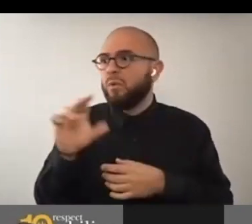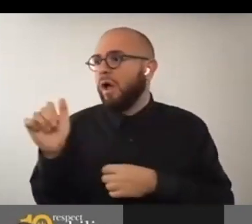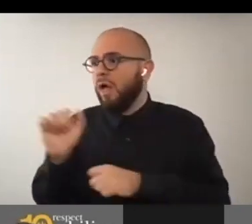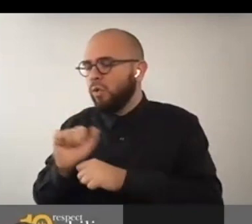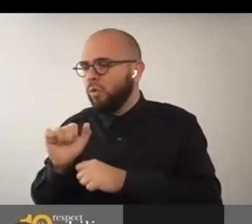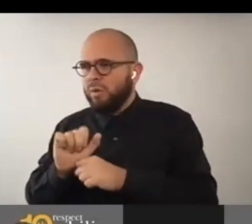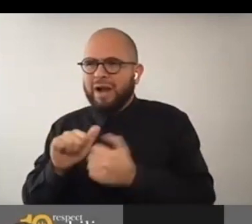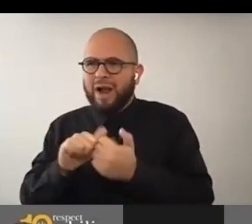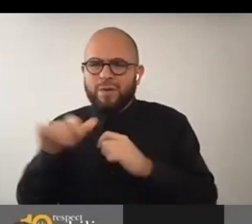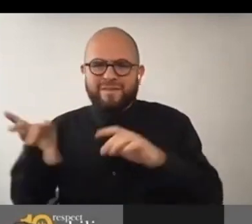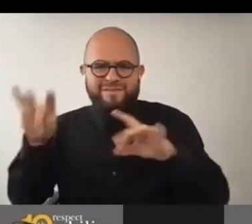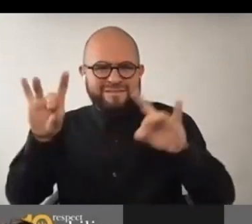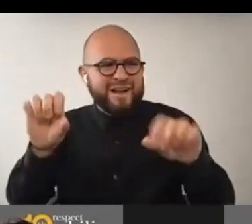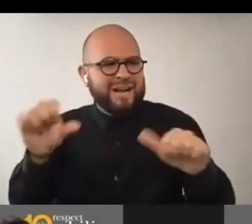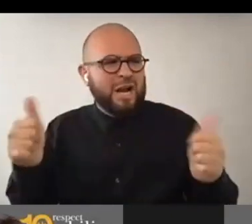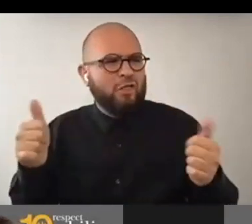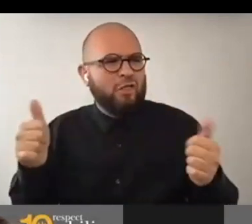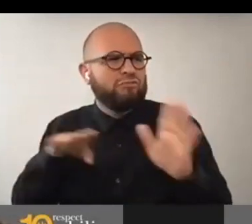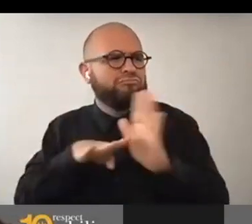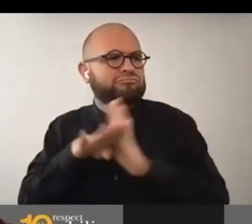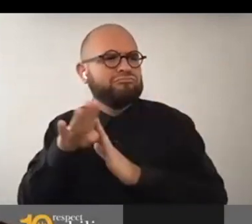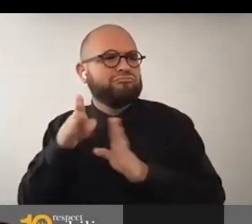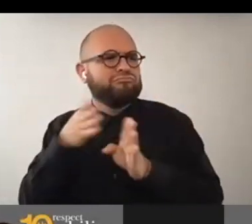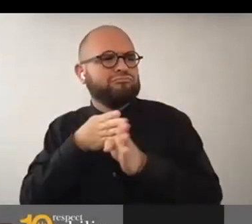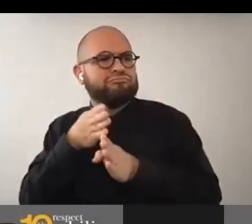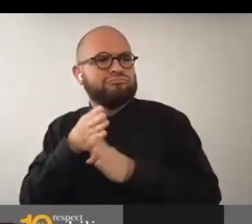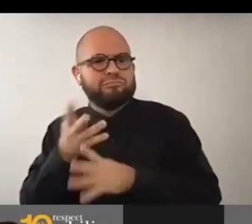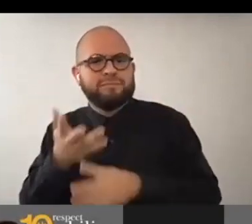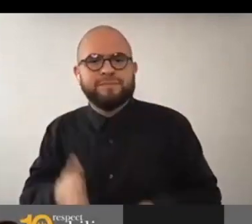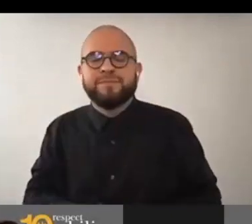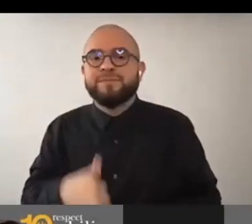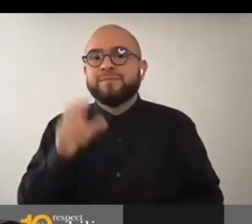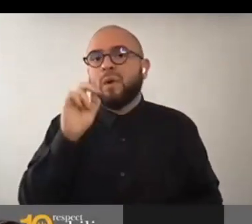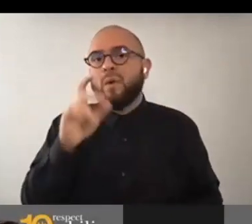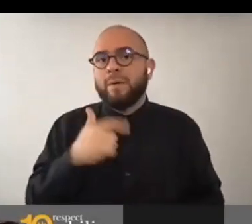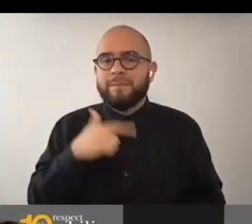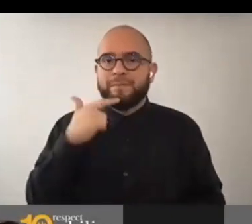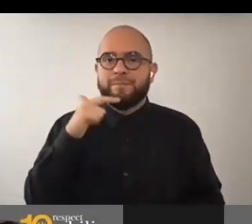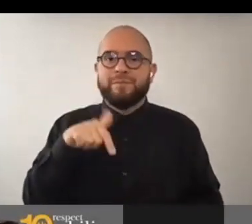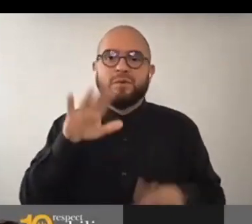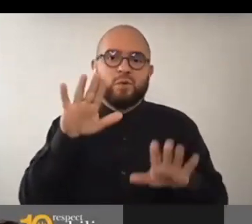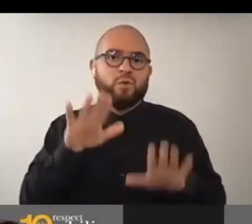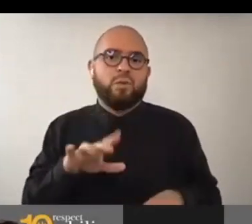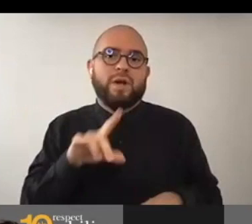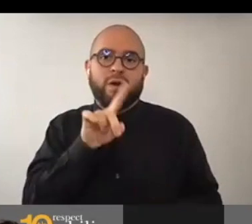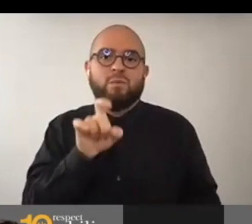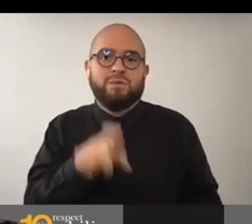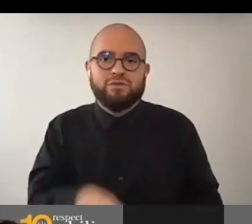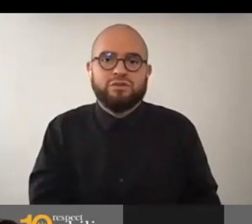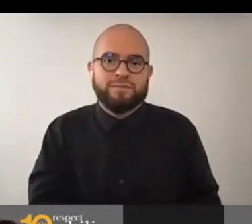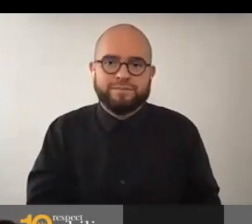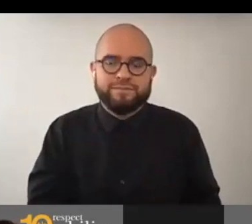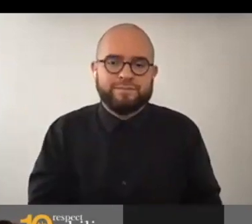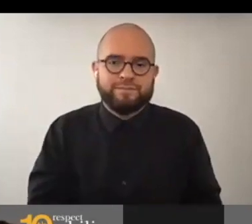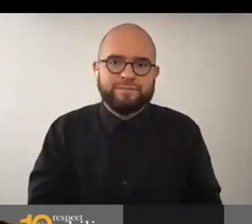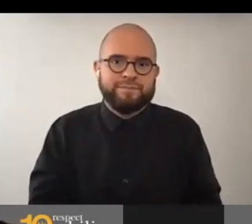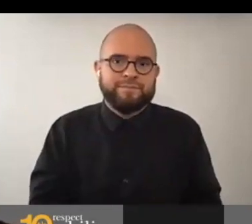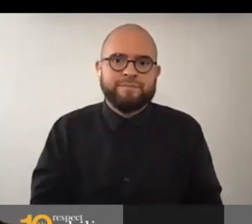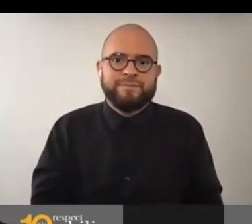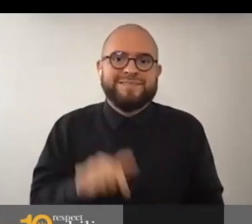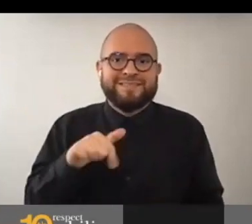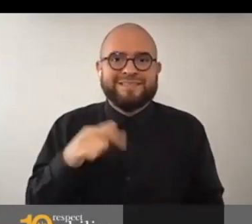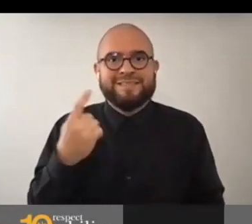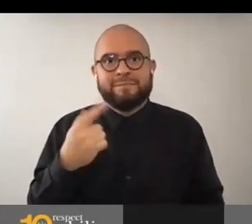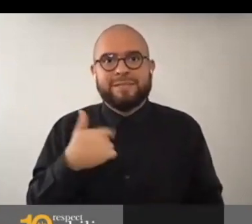doing the work that you're doing now? Okay, this is a really great question, because it's something I've leaned on a lot